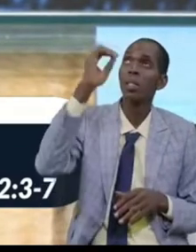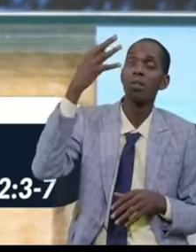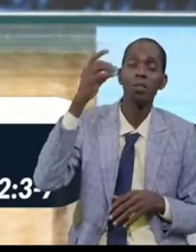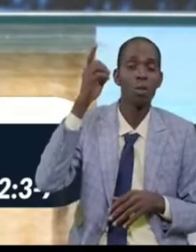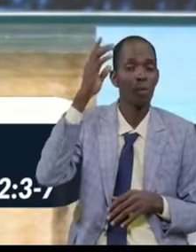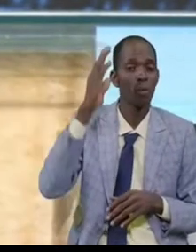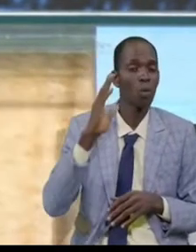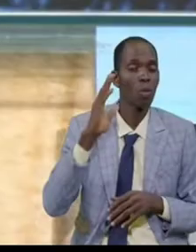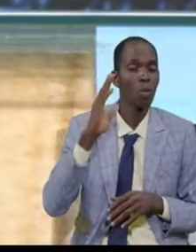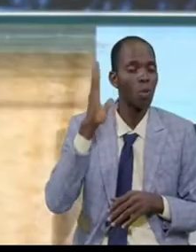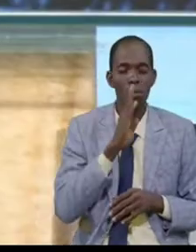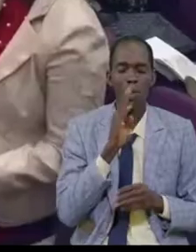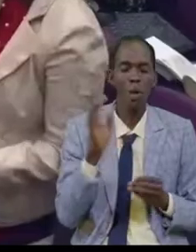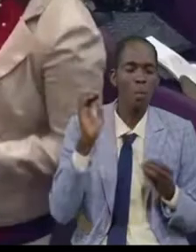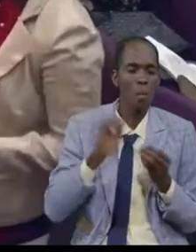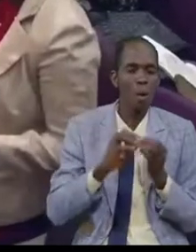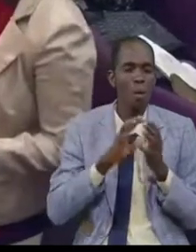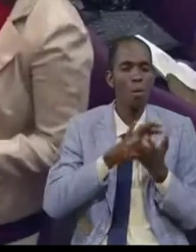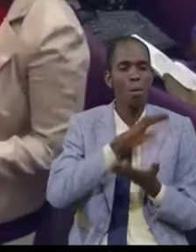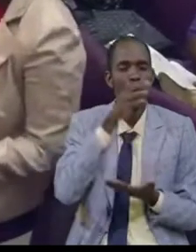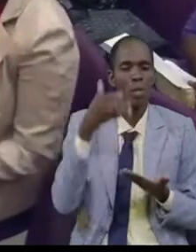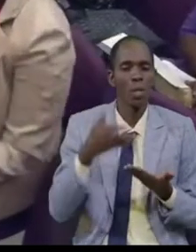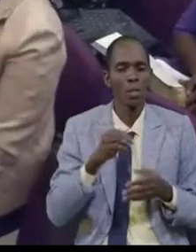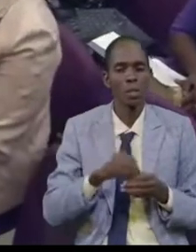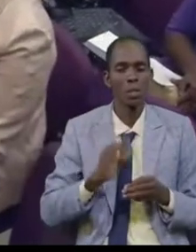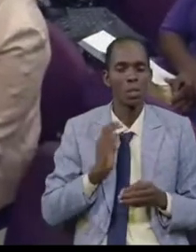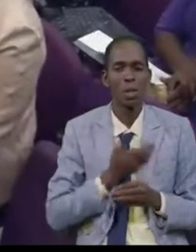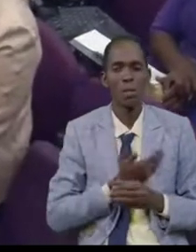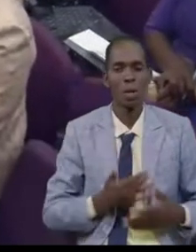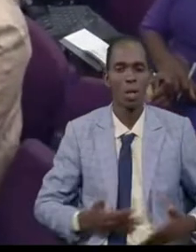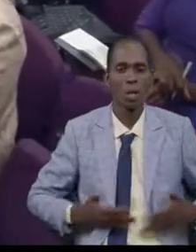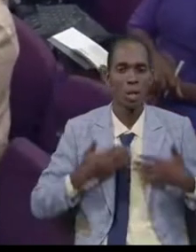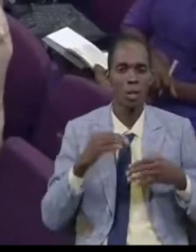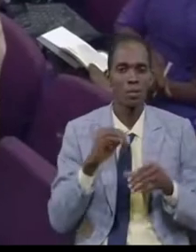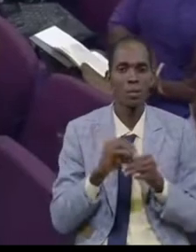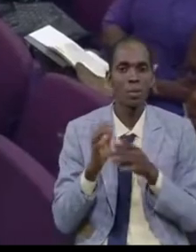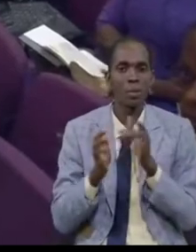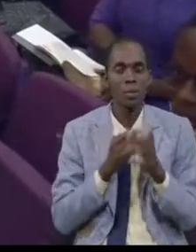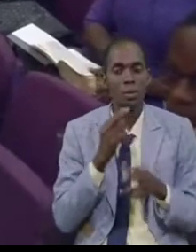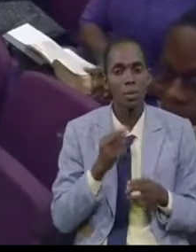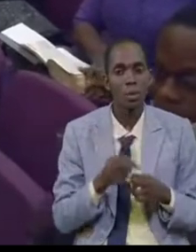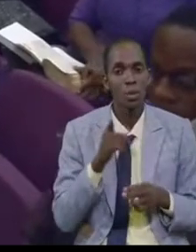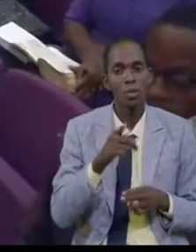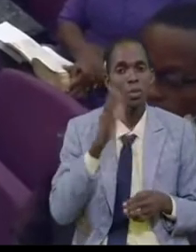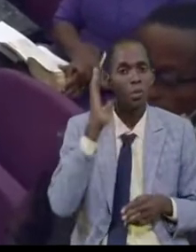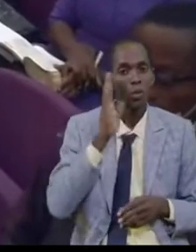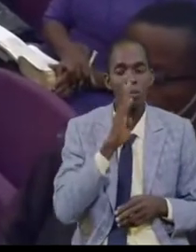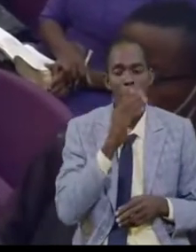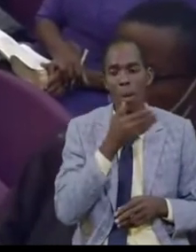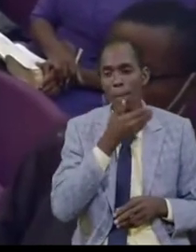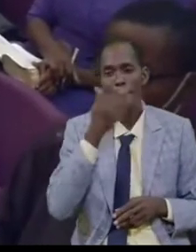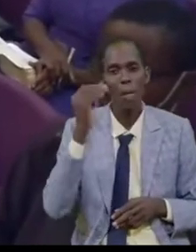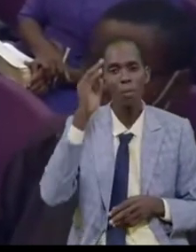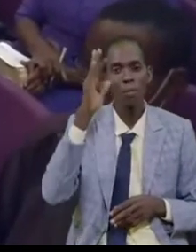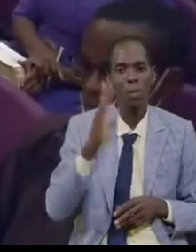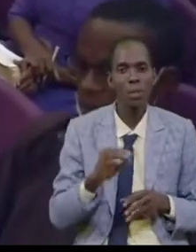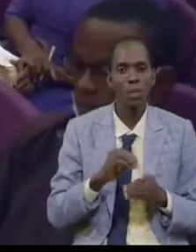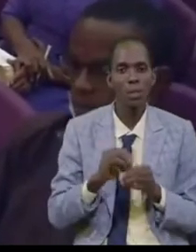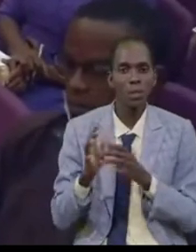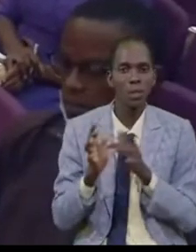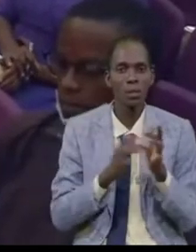abundant in every one of our lives in Jesus' name. You'll be a better minister. Say amen.